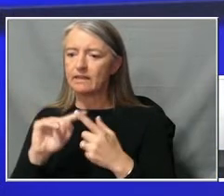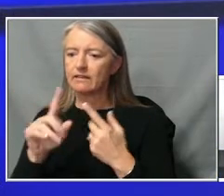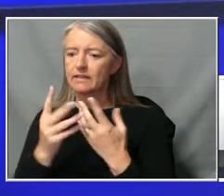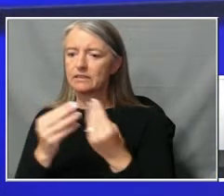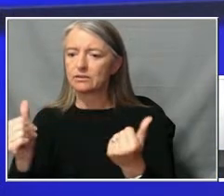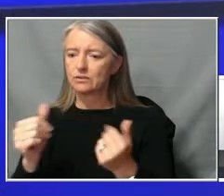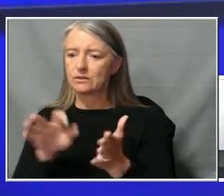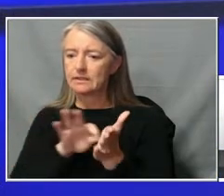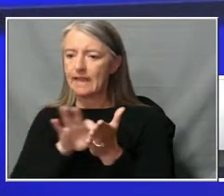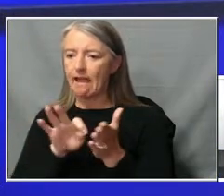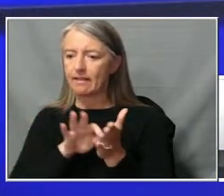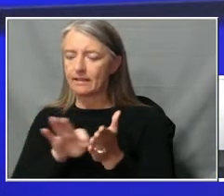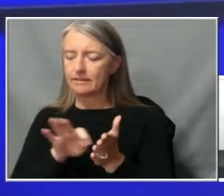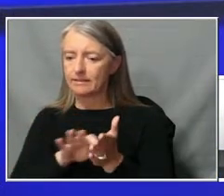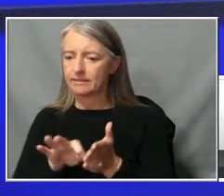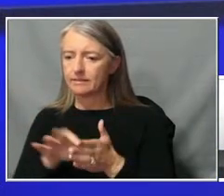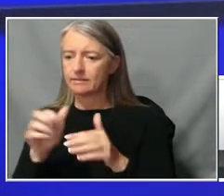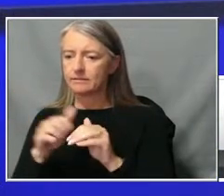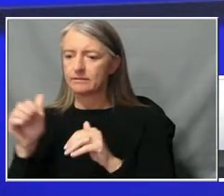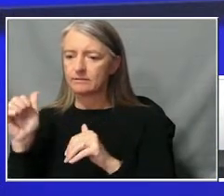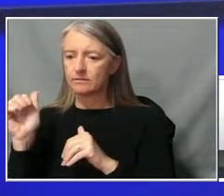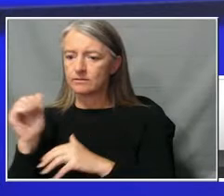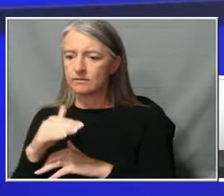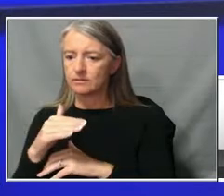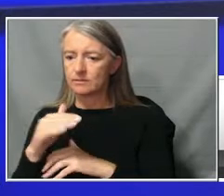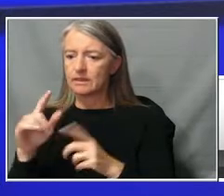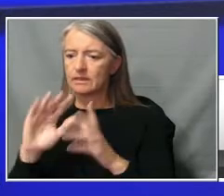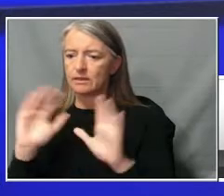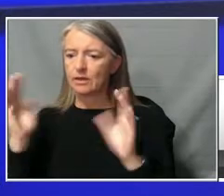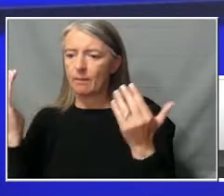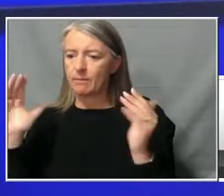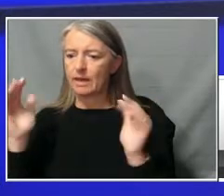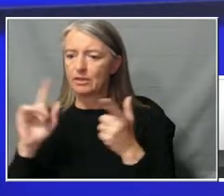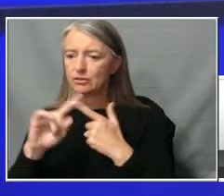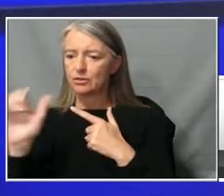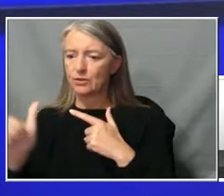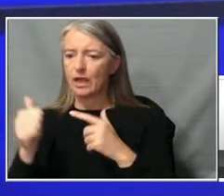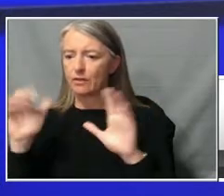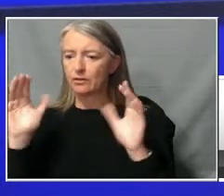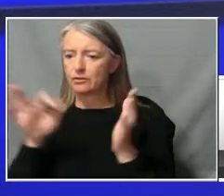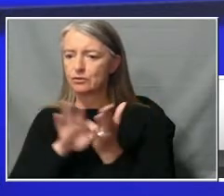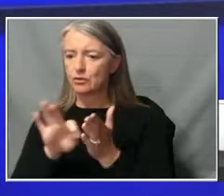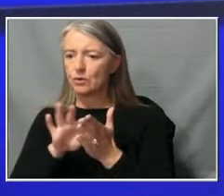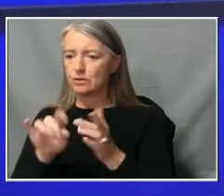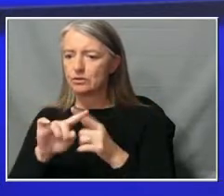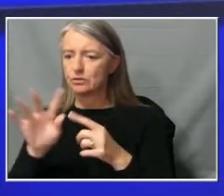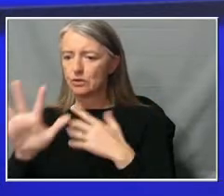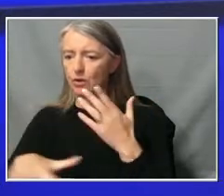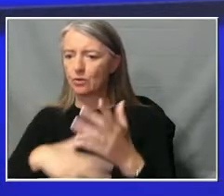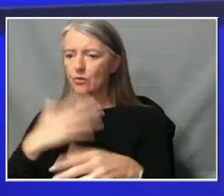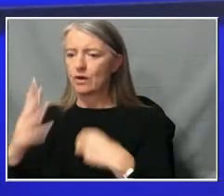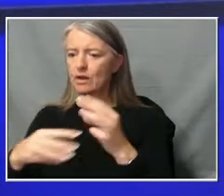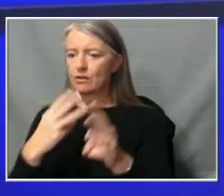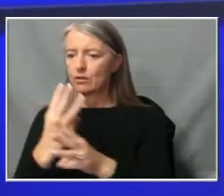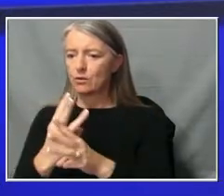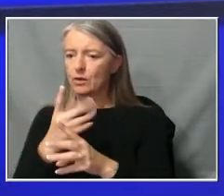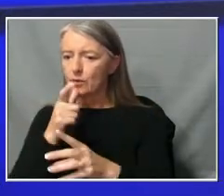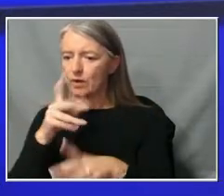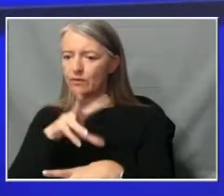tallied, the score is submitted, and then those scores are compared to other scores from around the world, whoever